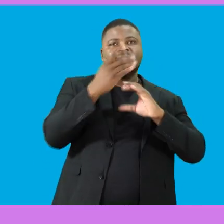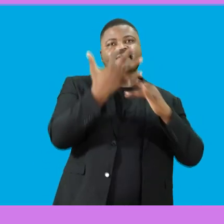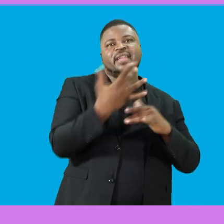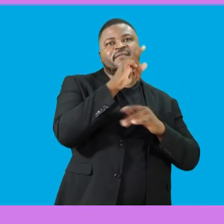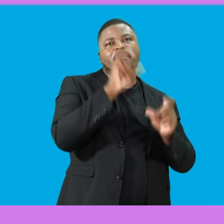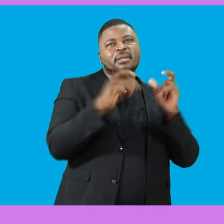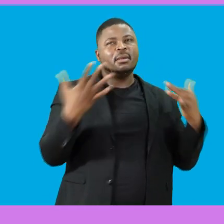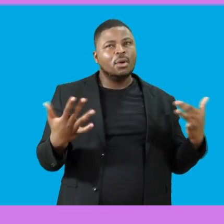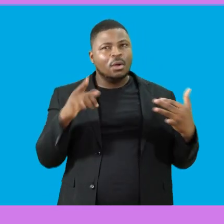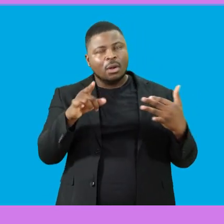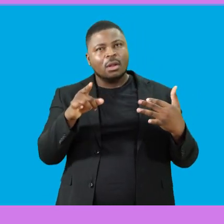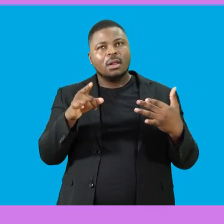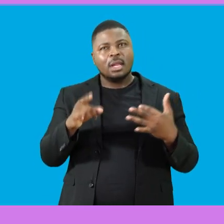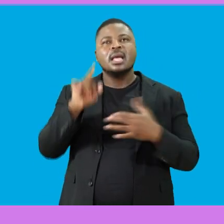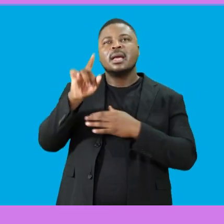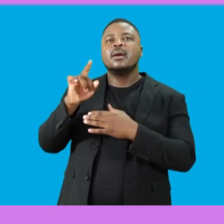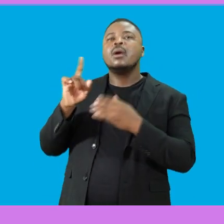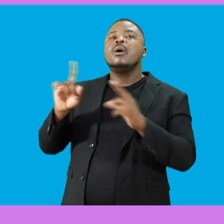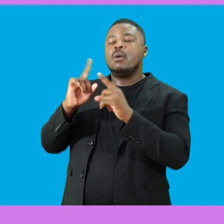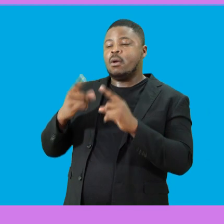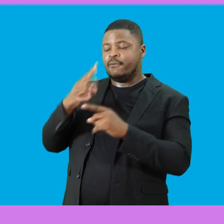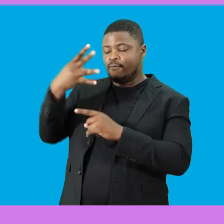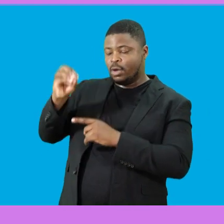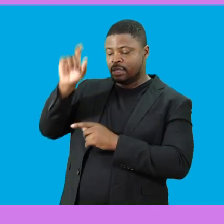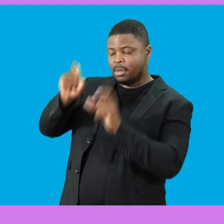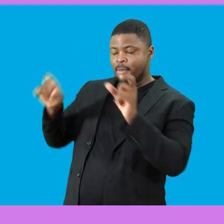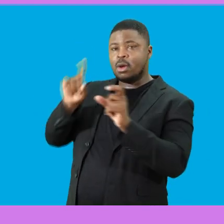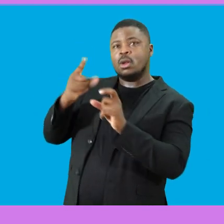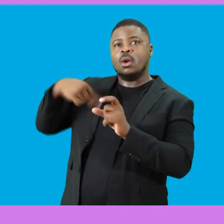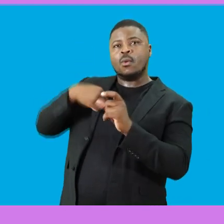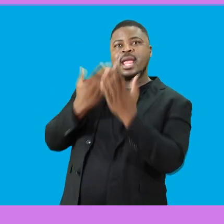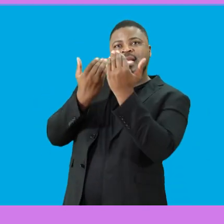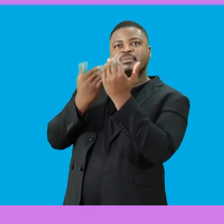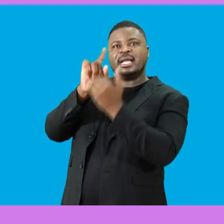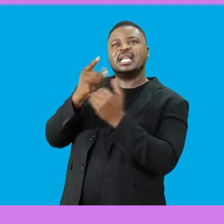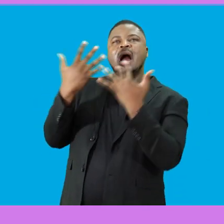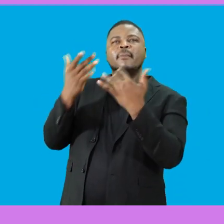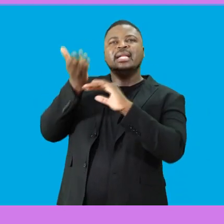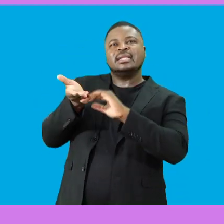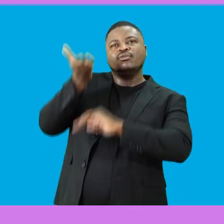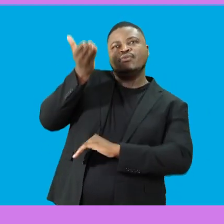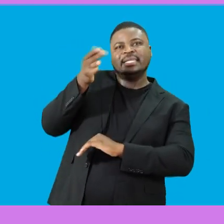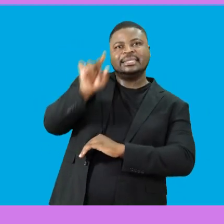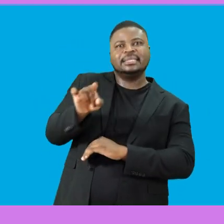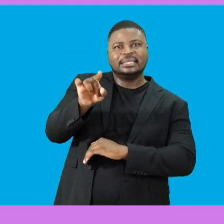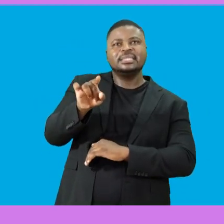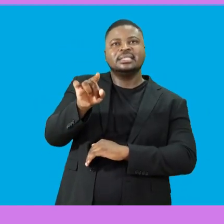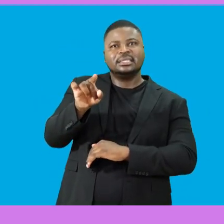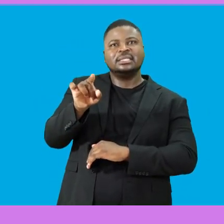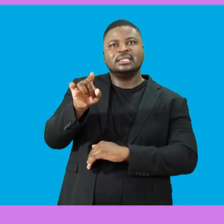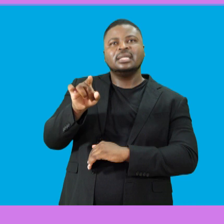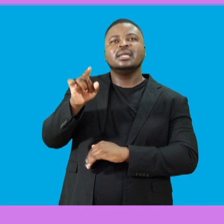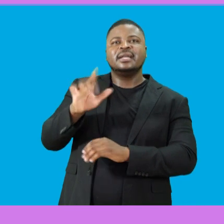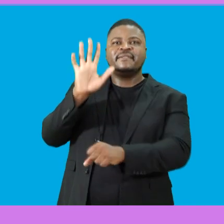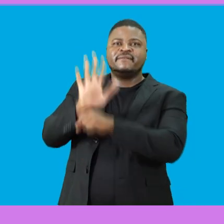people. So we are anticipating an increase of how many? Of 15%. So remember, percentage increase, we're saying the number of